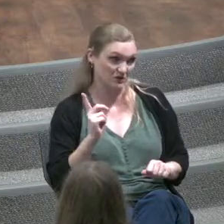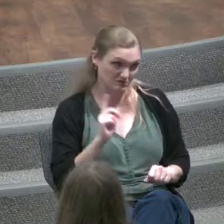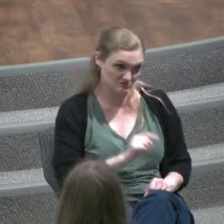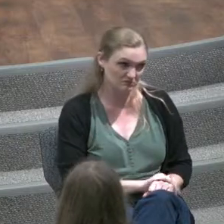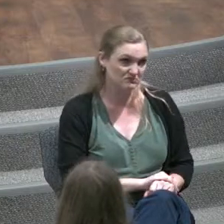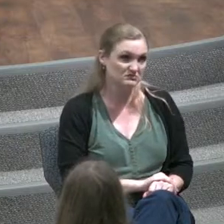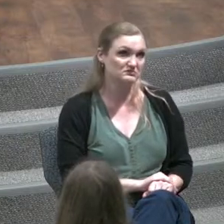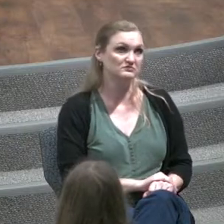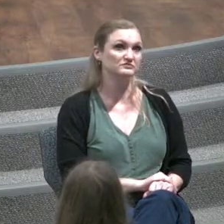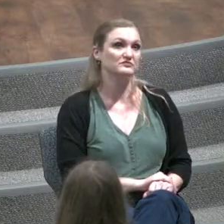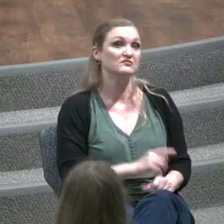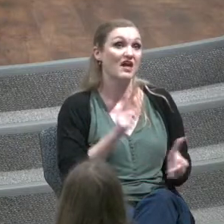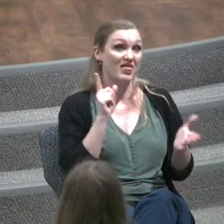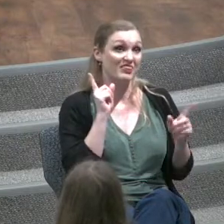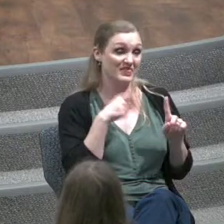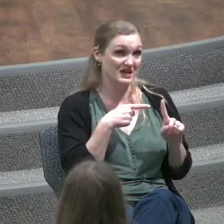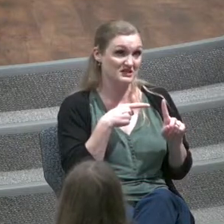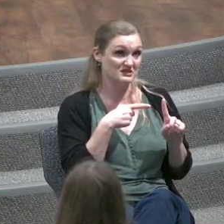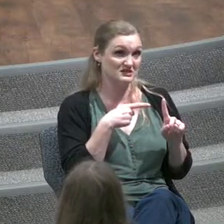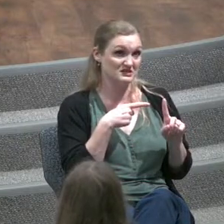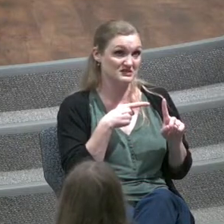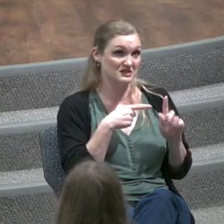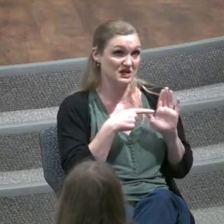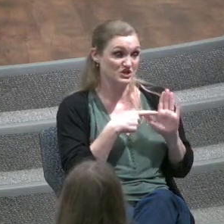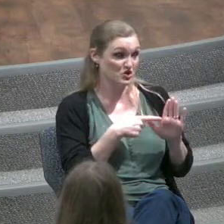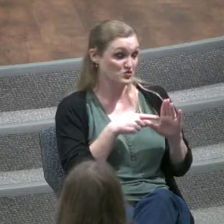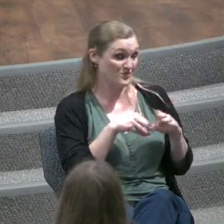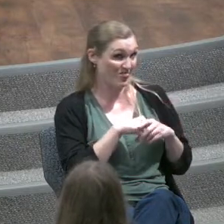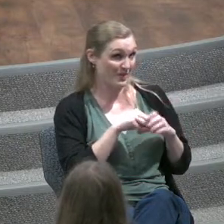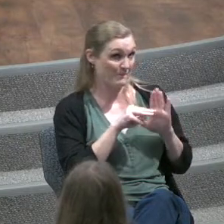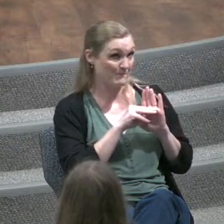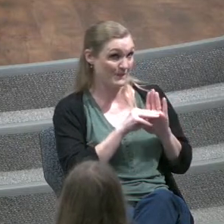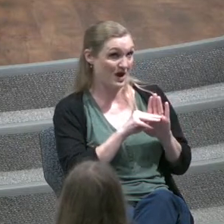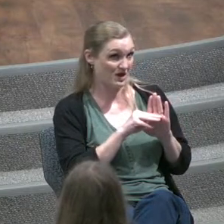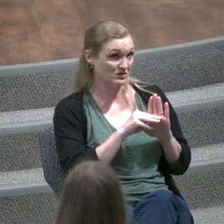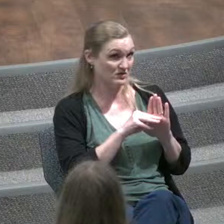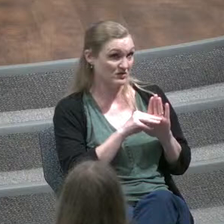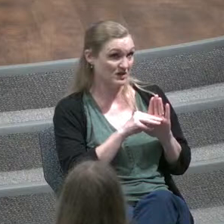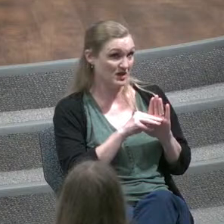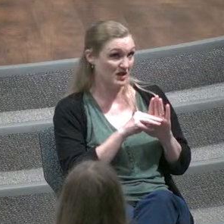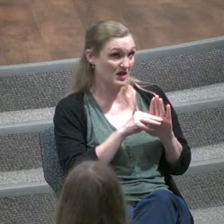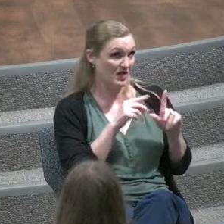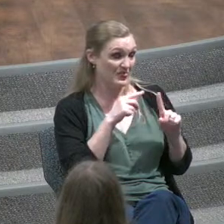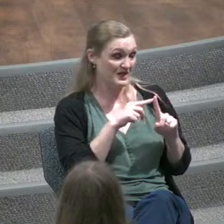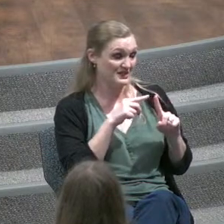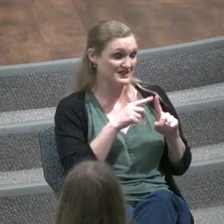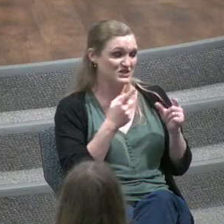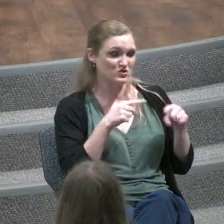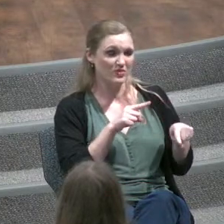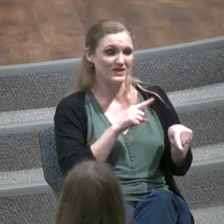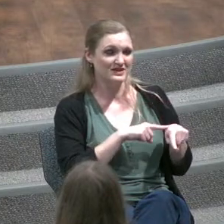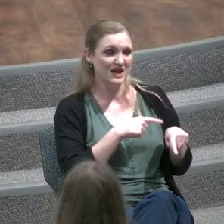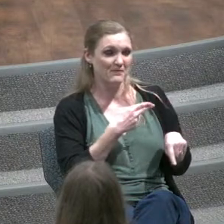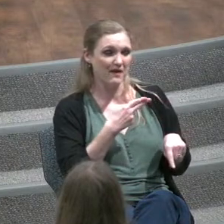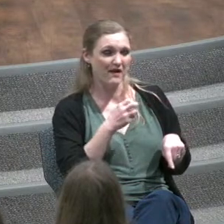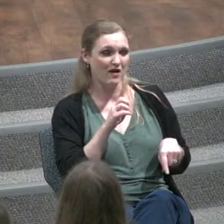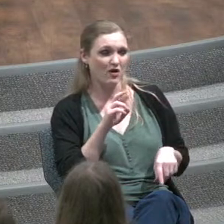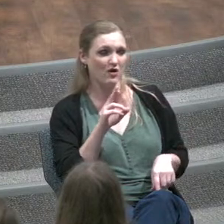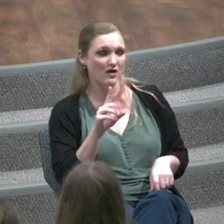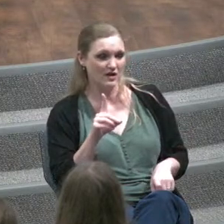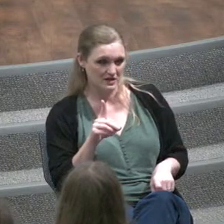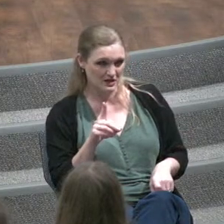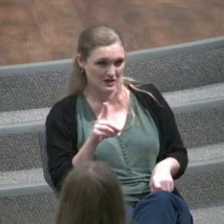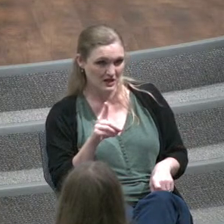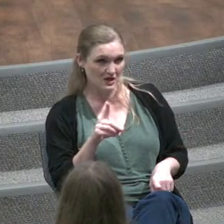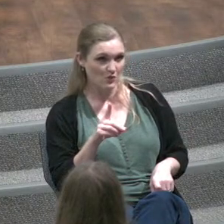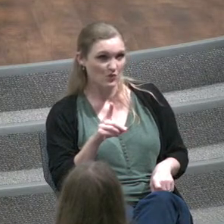everywhere. This, as I pointed out in the model, this in the time of Herod